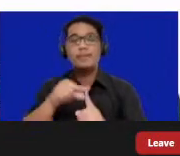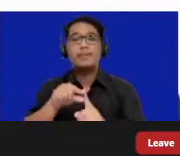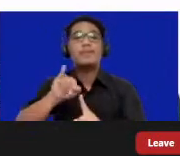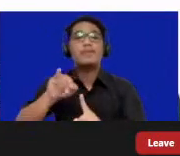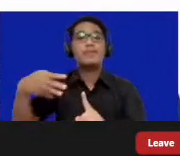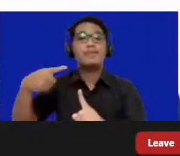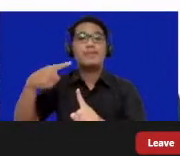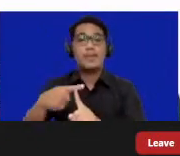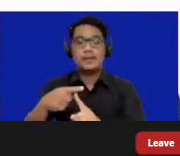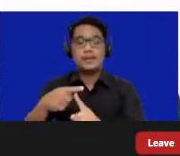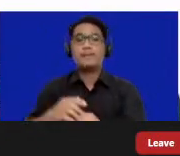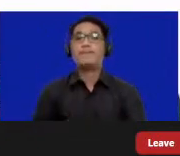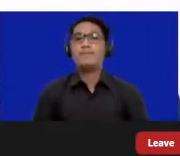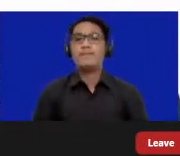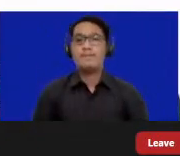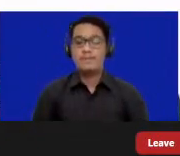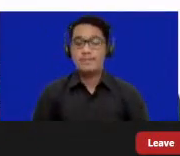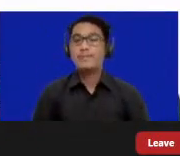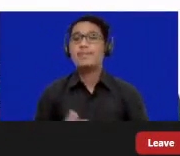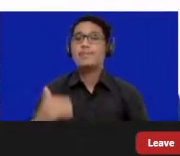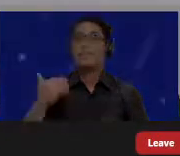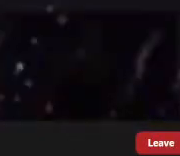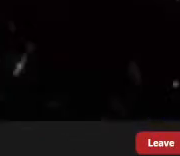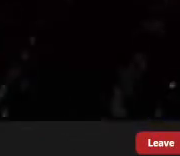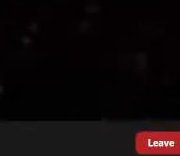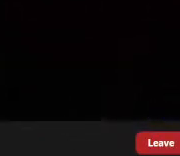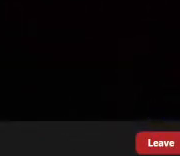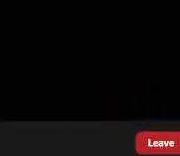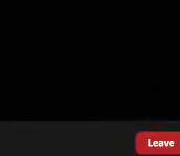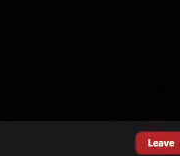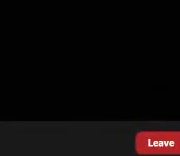before. Back to the host, please.